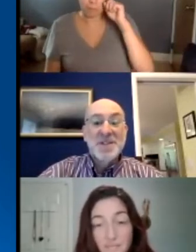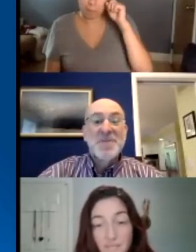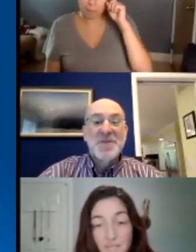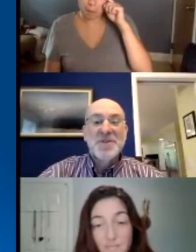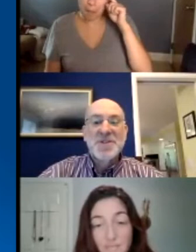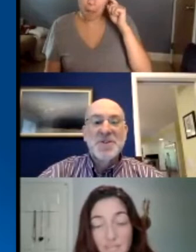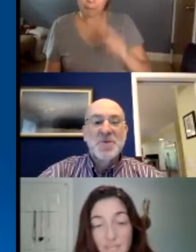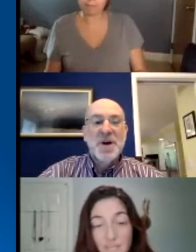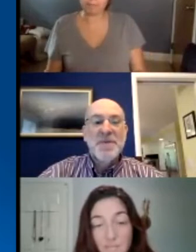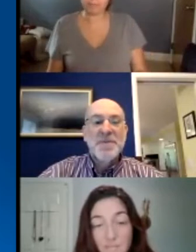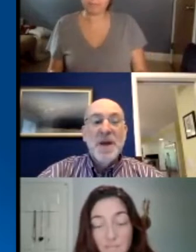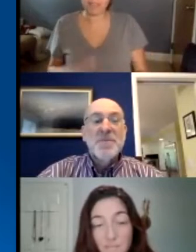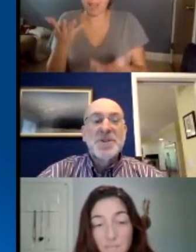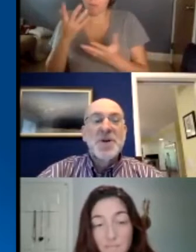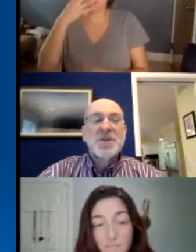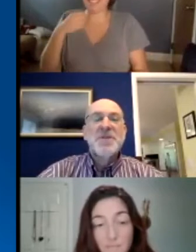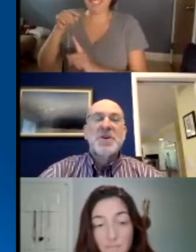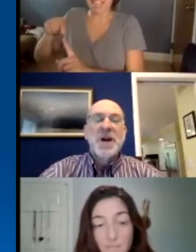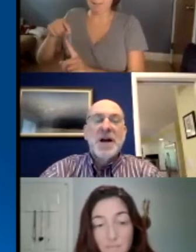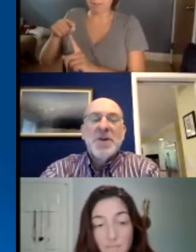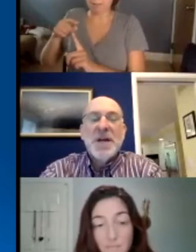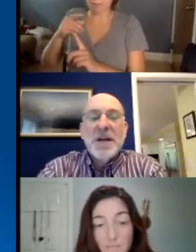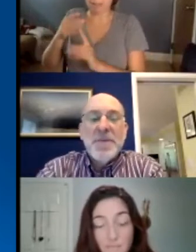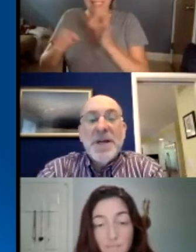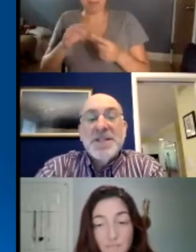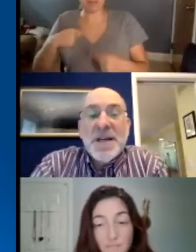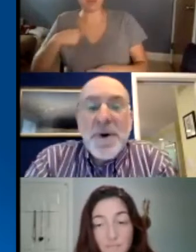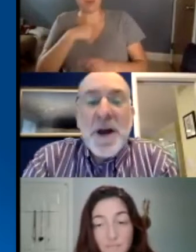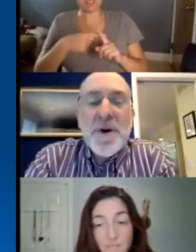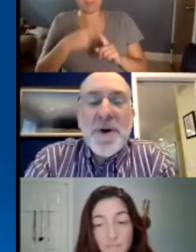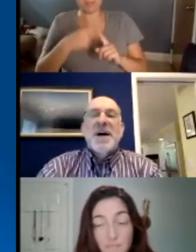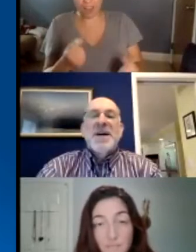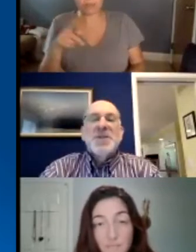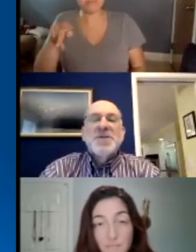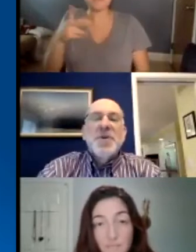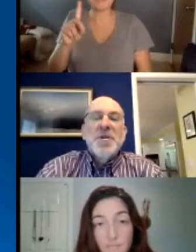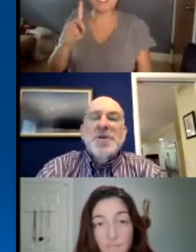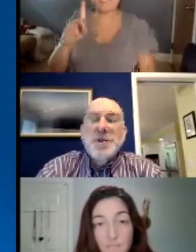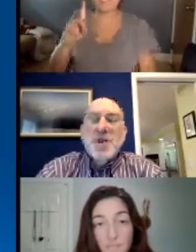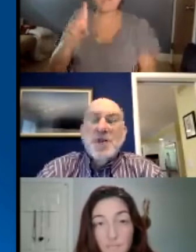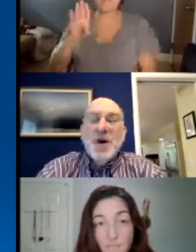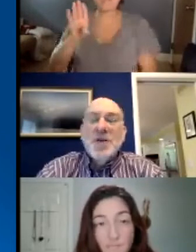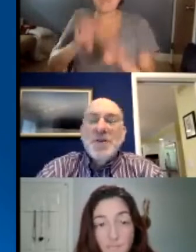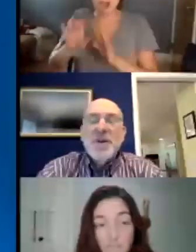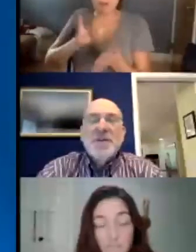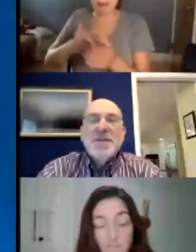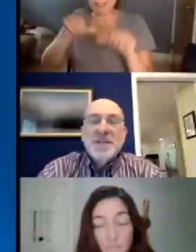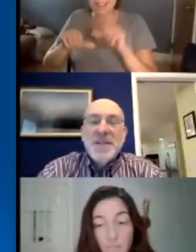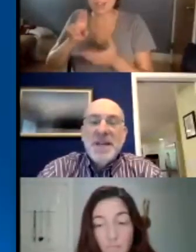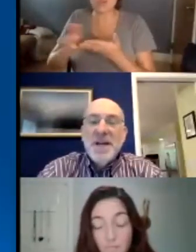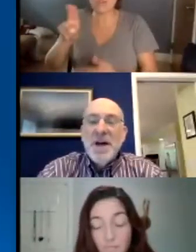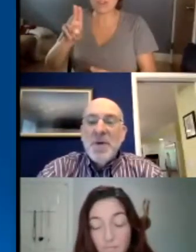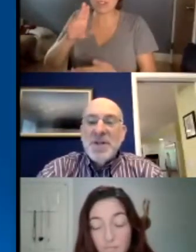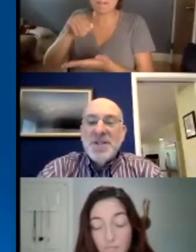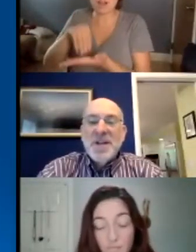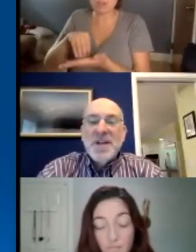What it tells us about those issues as well. Michelle received her doctorate, PhD in biomedical sciences from the University of Montreal in